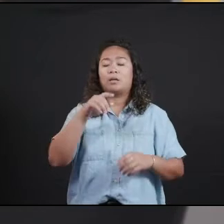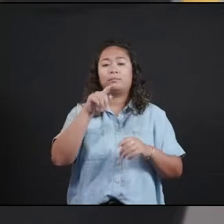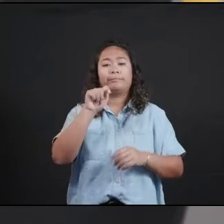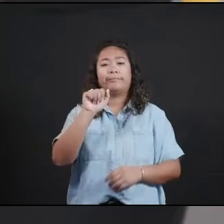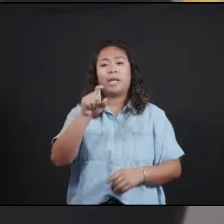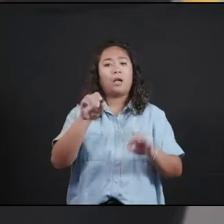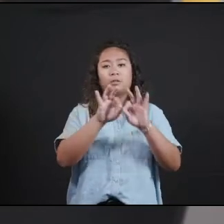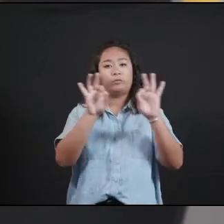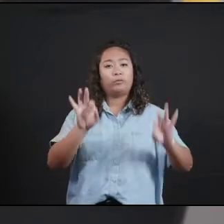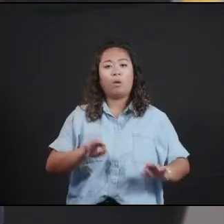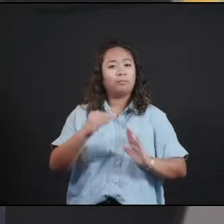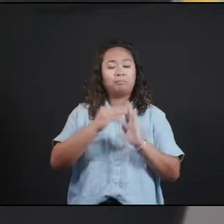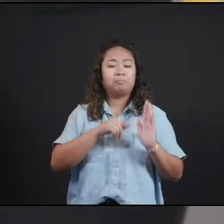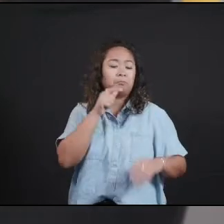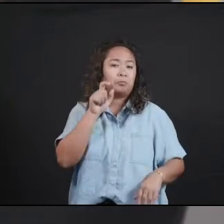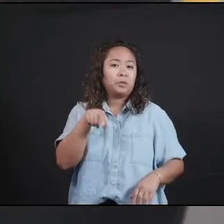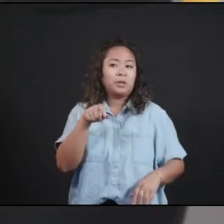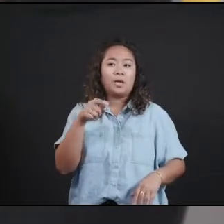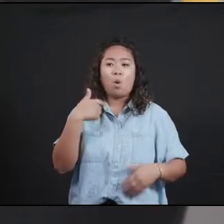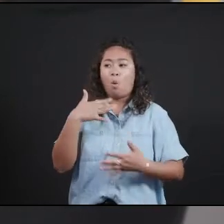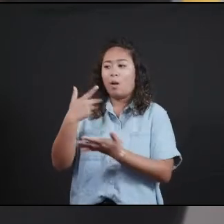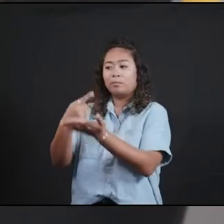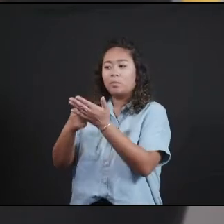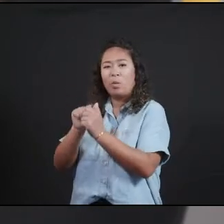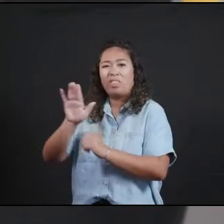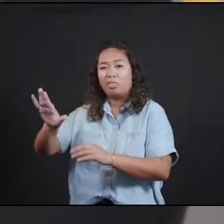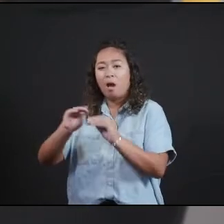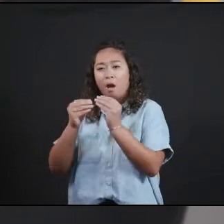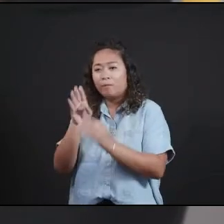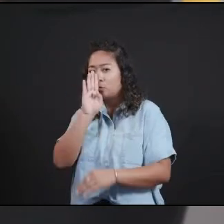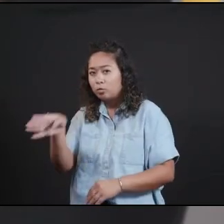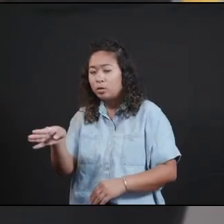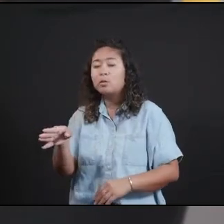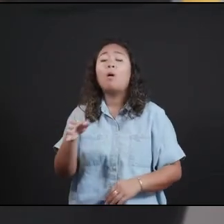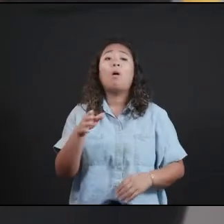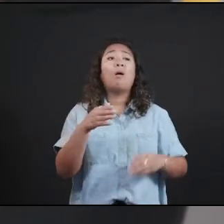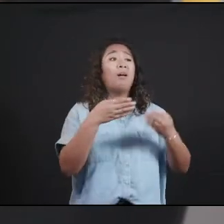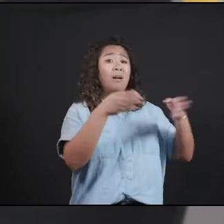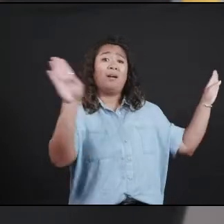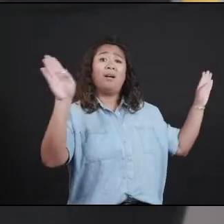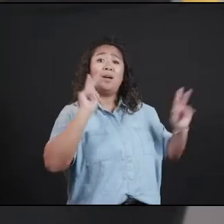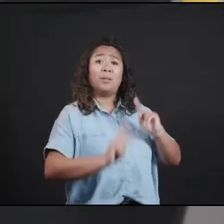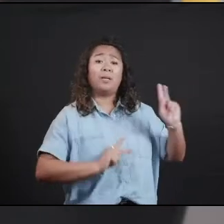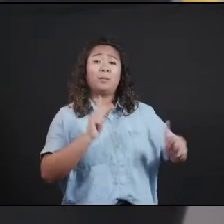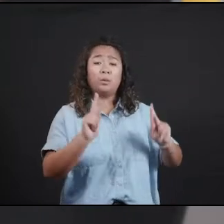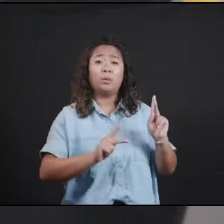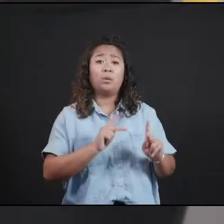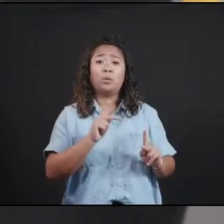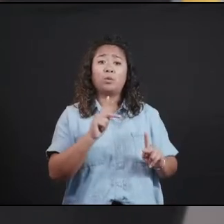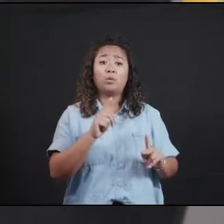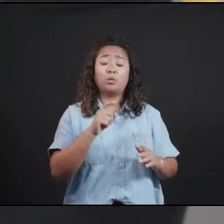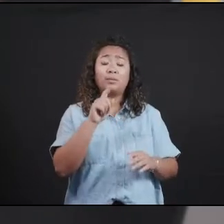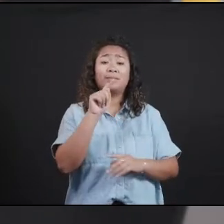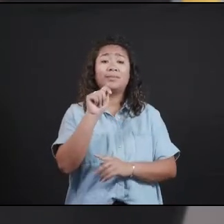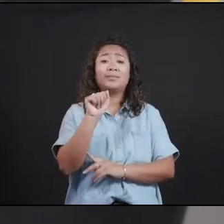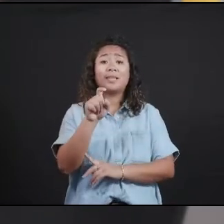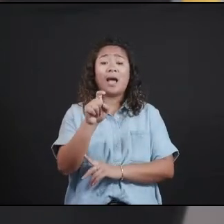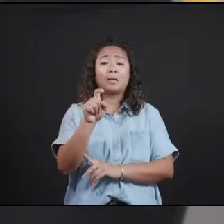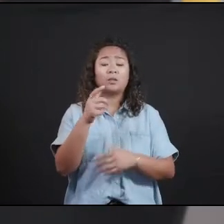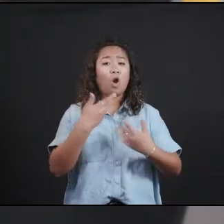saying we're going to have them out by May. We're still having people who have already filed taxes, they're going to get those